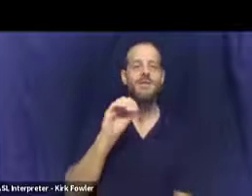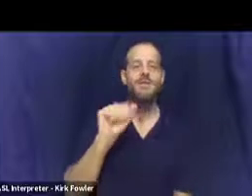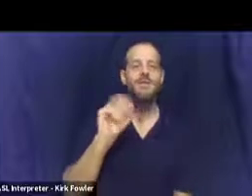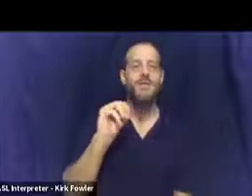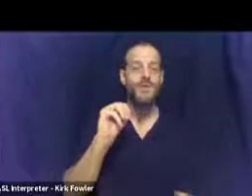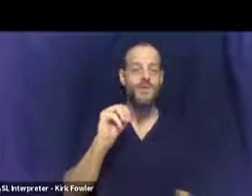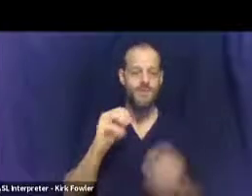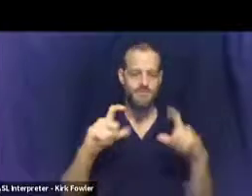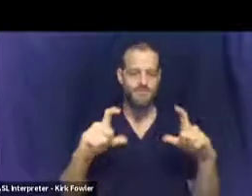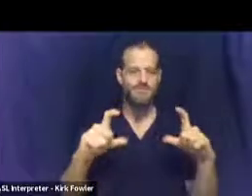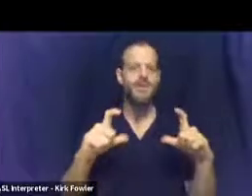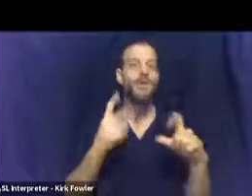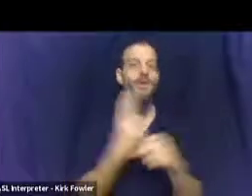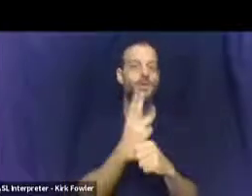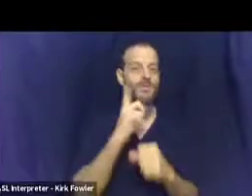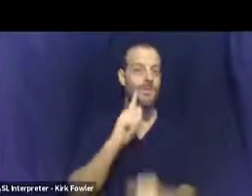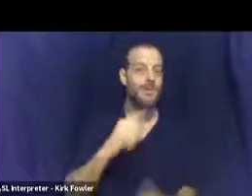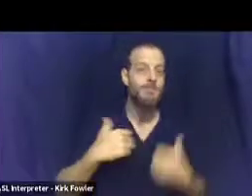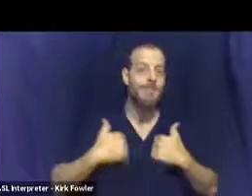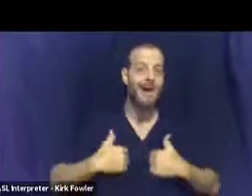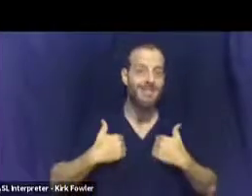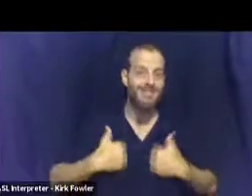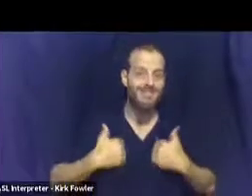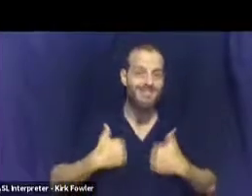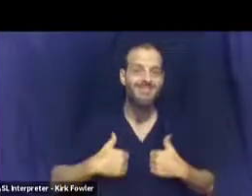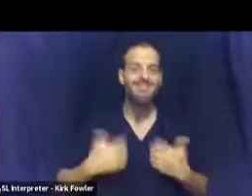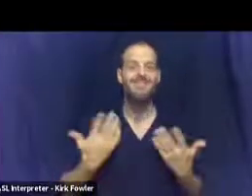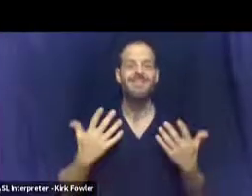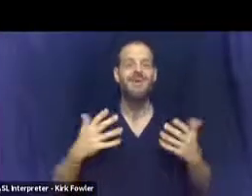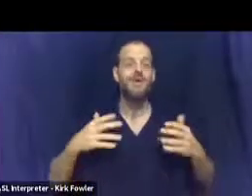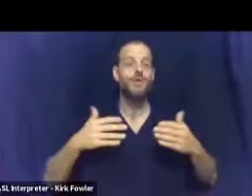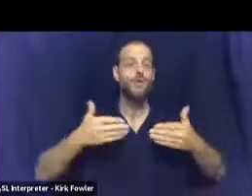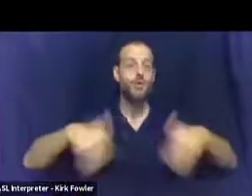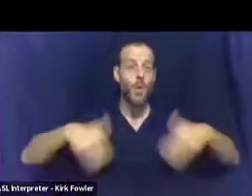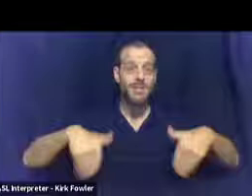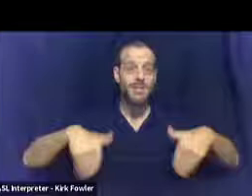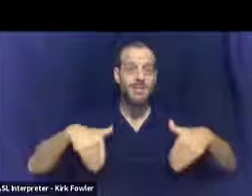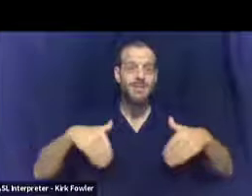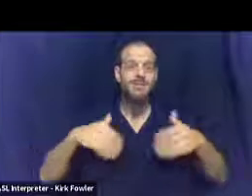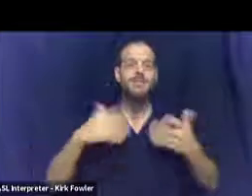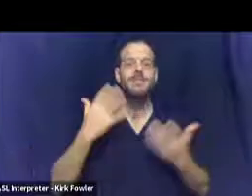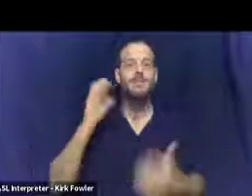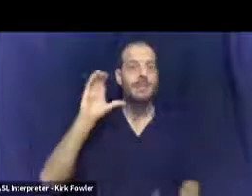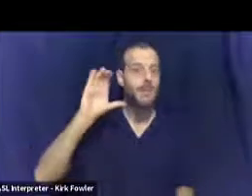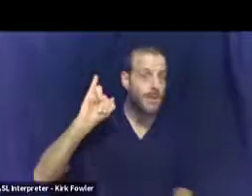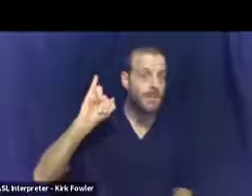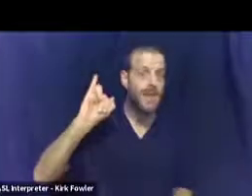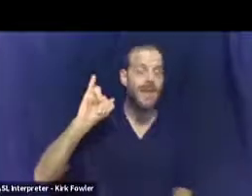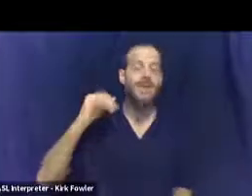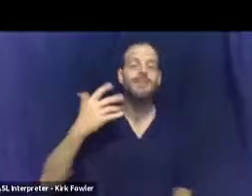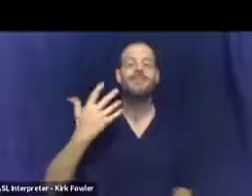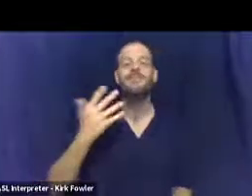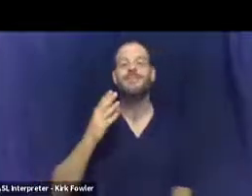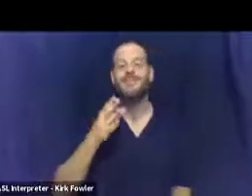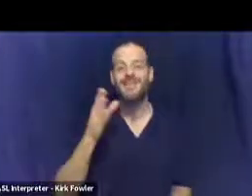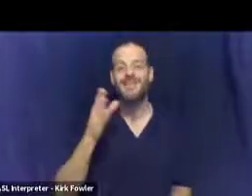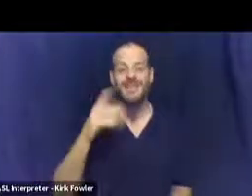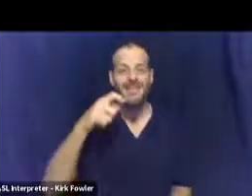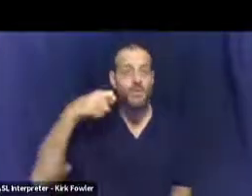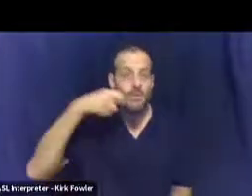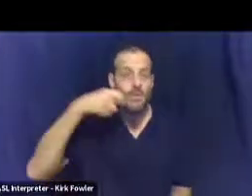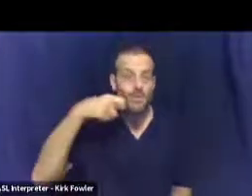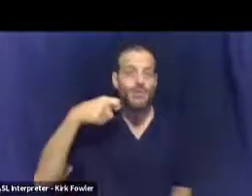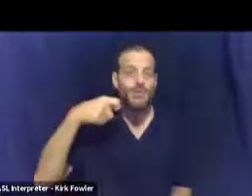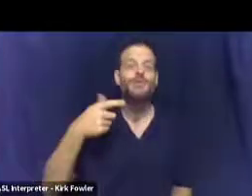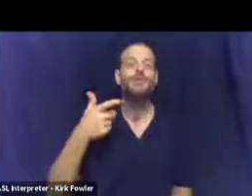diaper, a piece of boxer shorts for getting dressed, his cochlear implant, tooth brushing, lotion, nasal spray. And